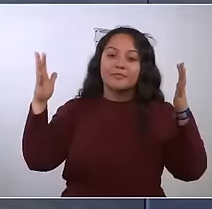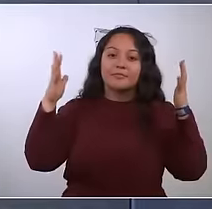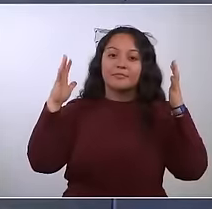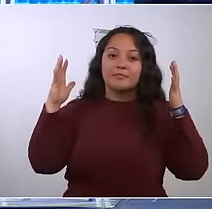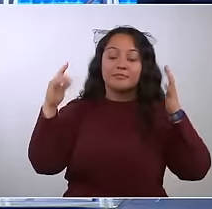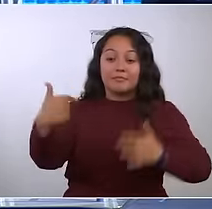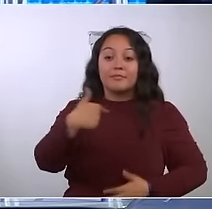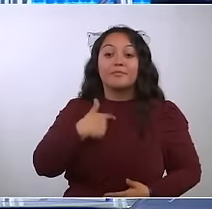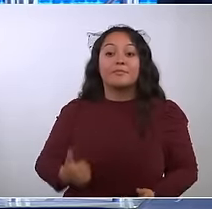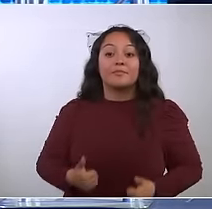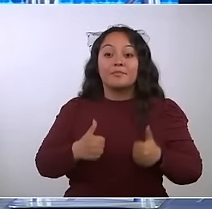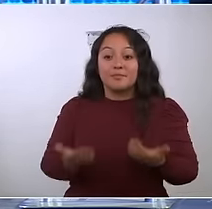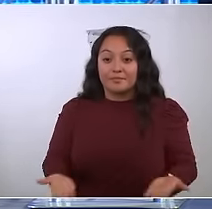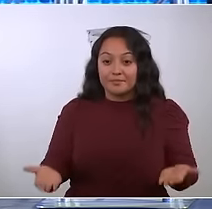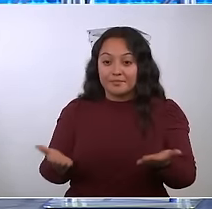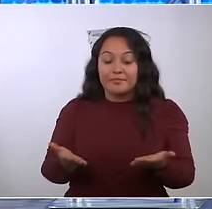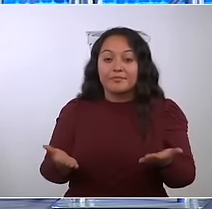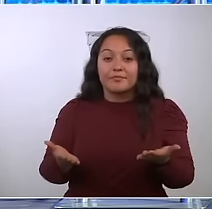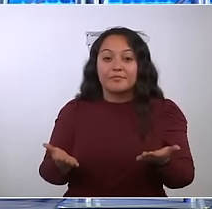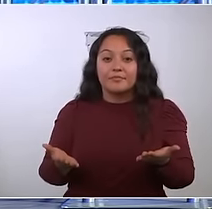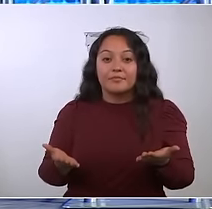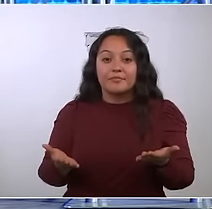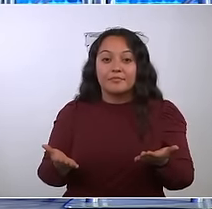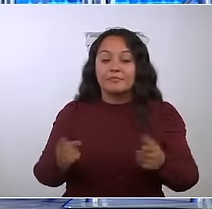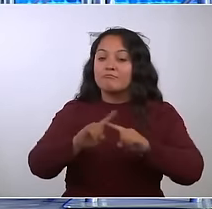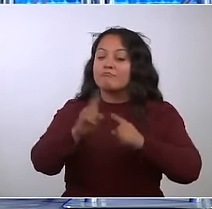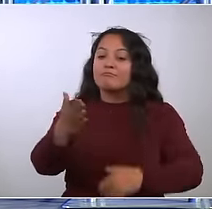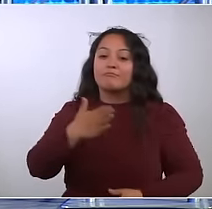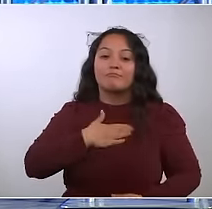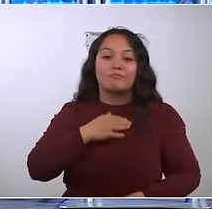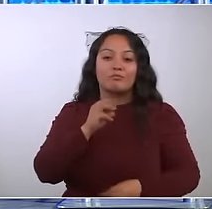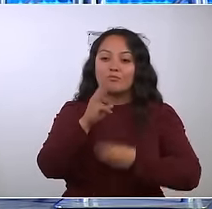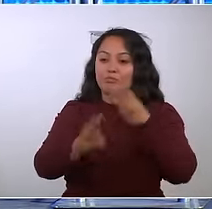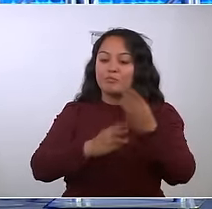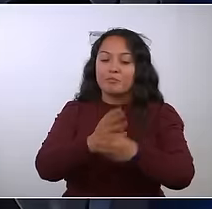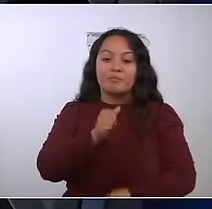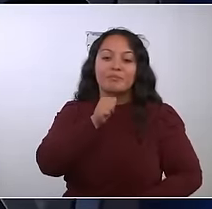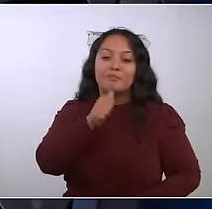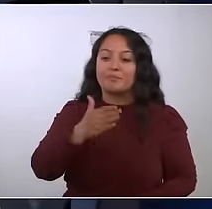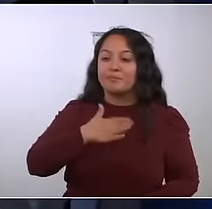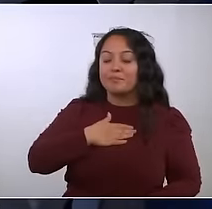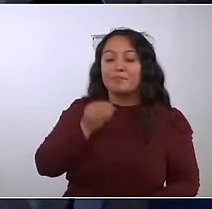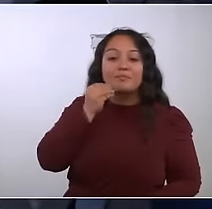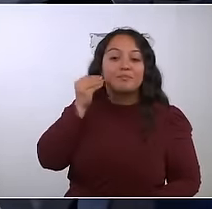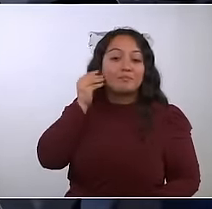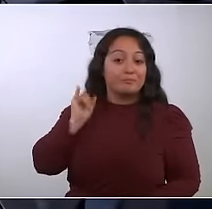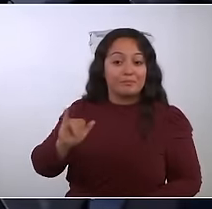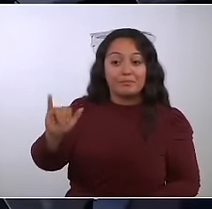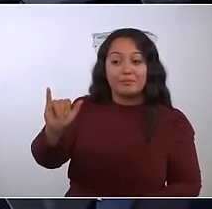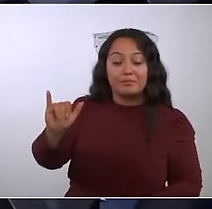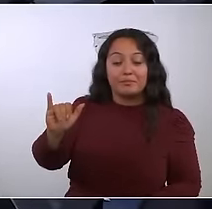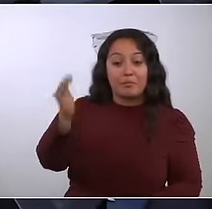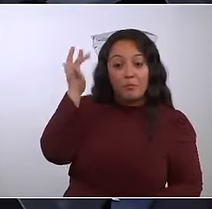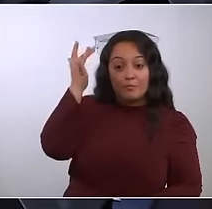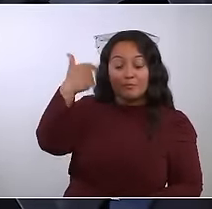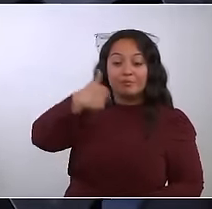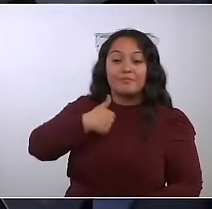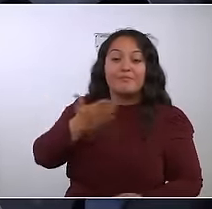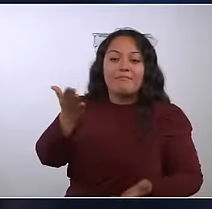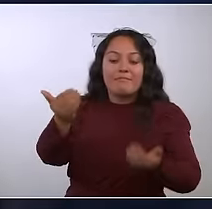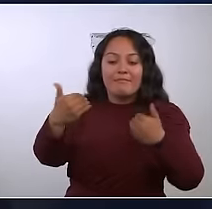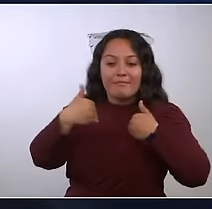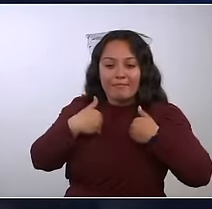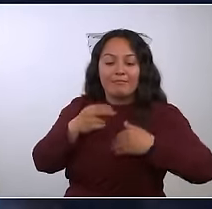Yo vivo en este mundo. I live in this world. Pero este mundo no es mi hogar. But this world is not my porque home. Yo tengo una visión. Because I